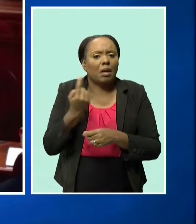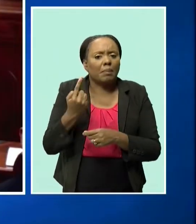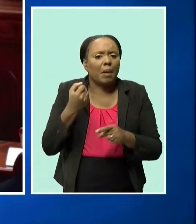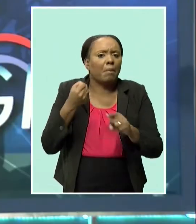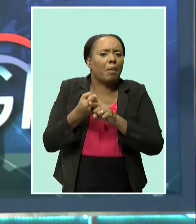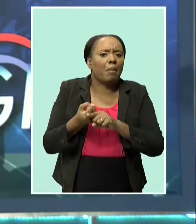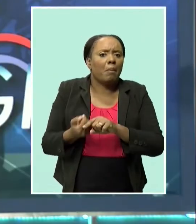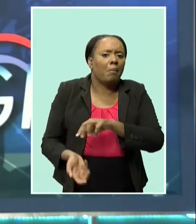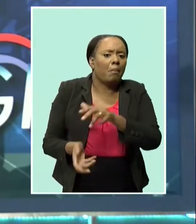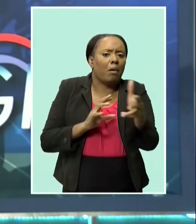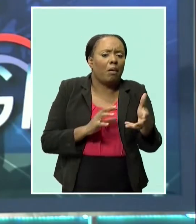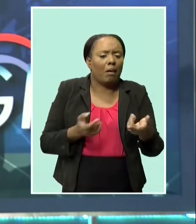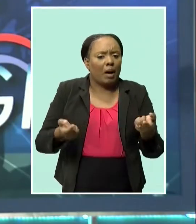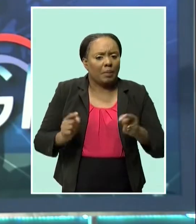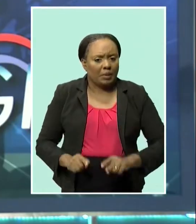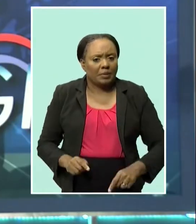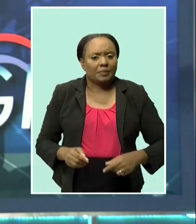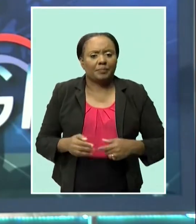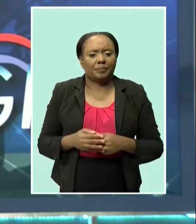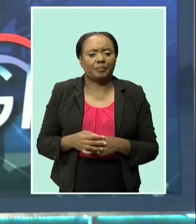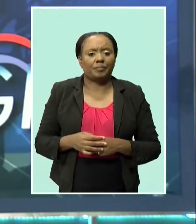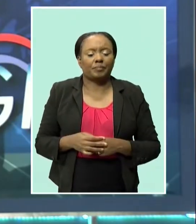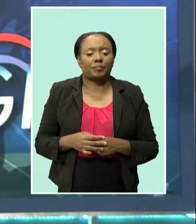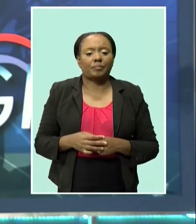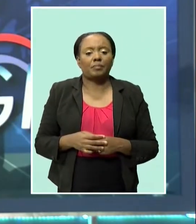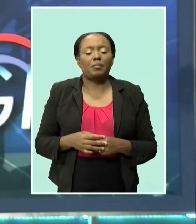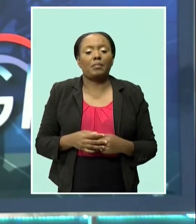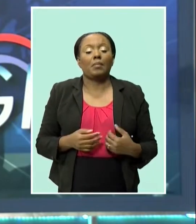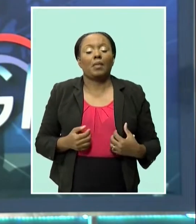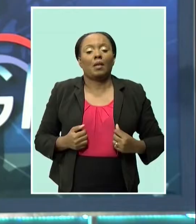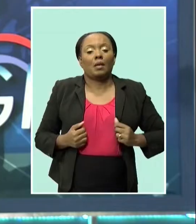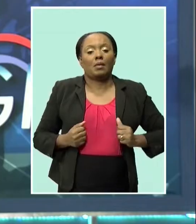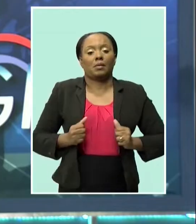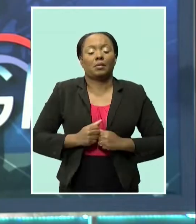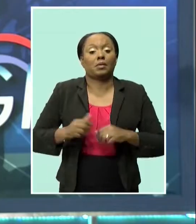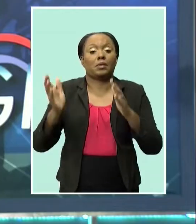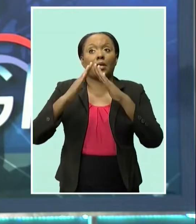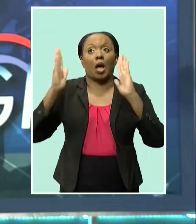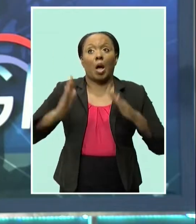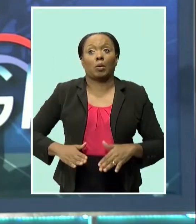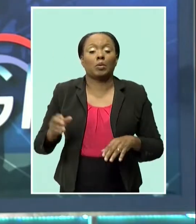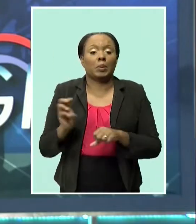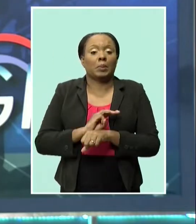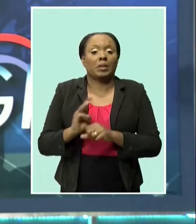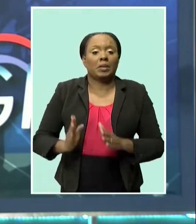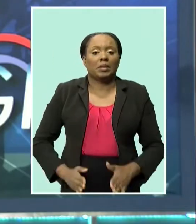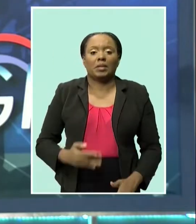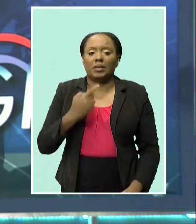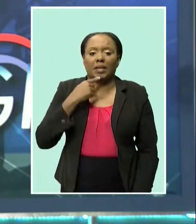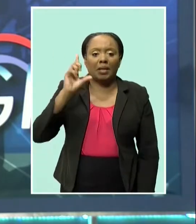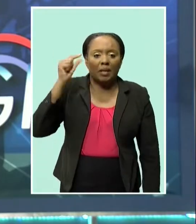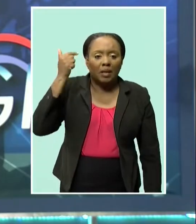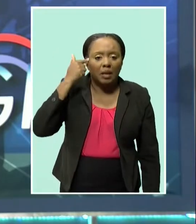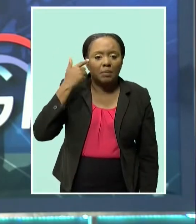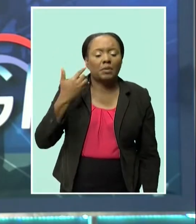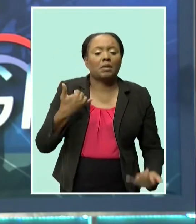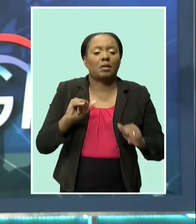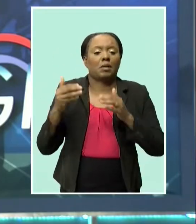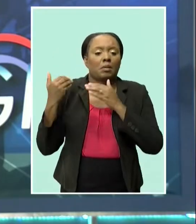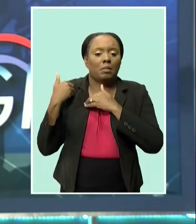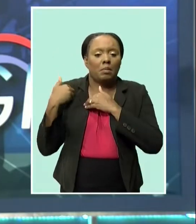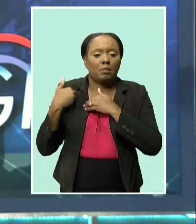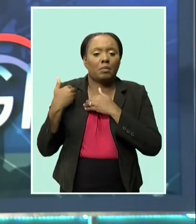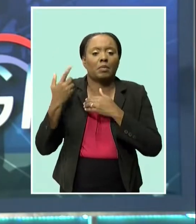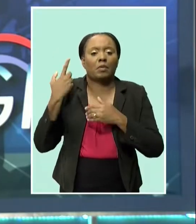catastrophe. Housing Minister Dwight Sutherland says government is still responsible for accommodating 107 people 1